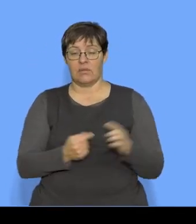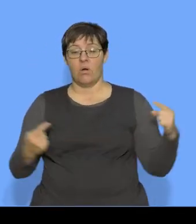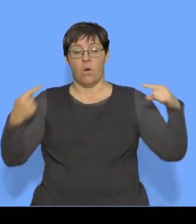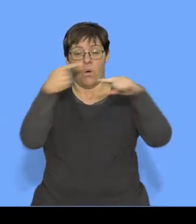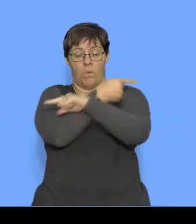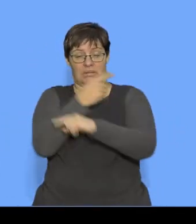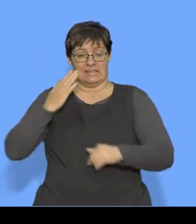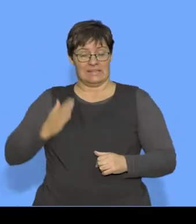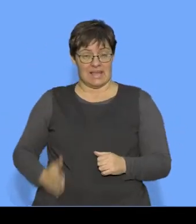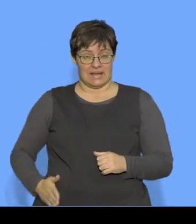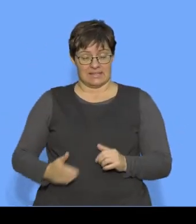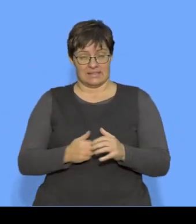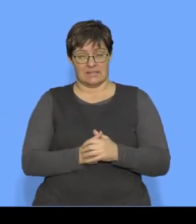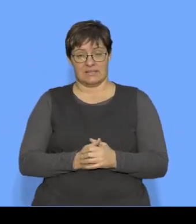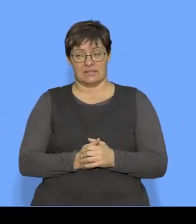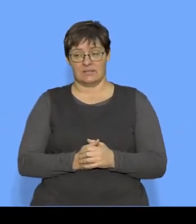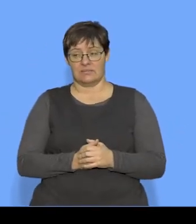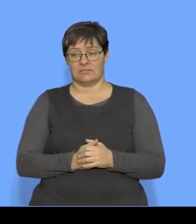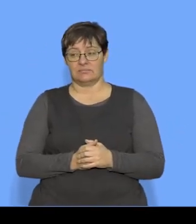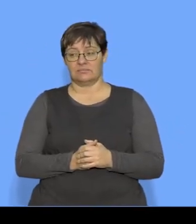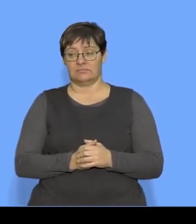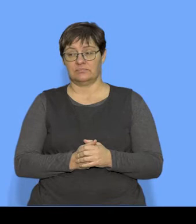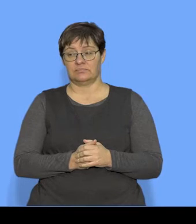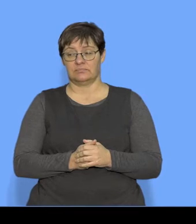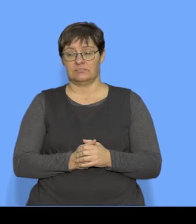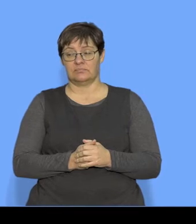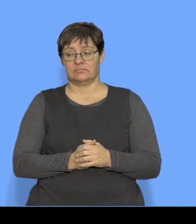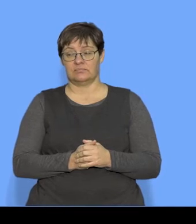of opposite sides